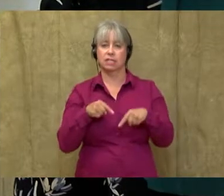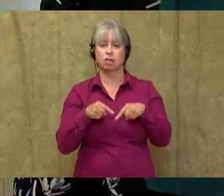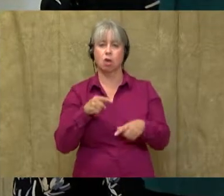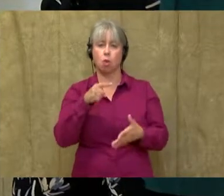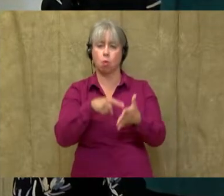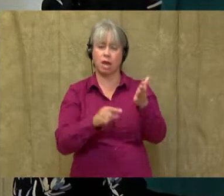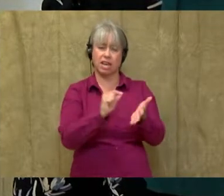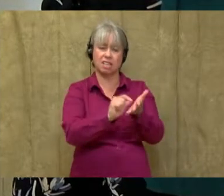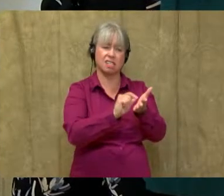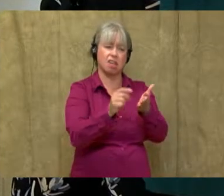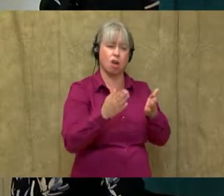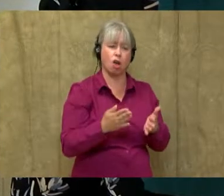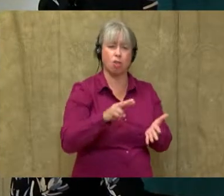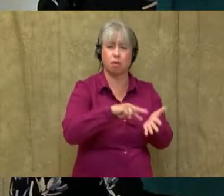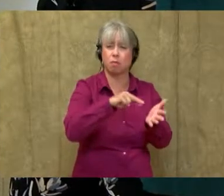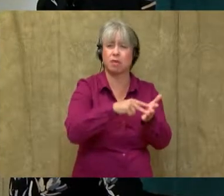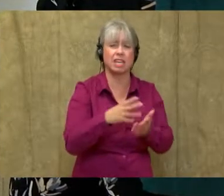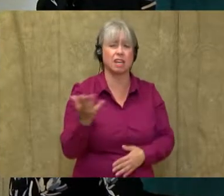saying?